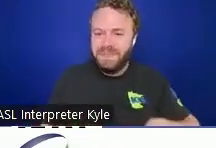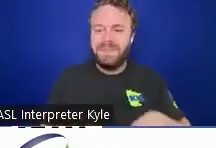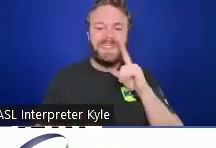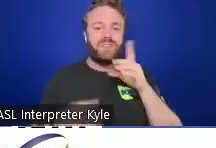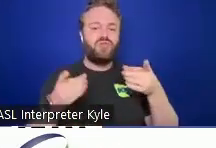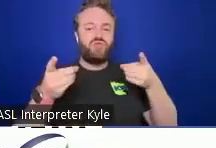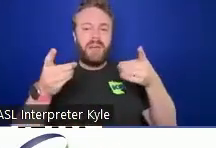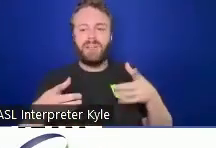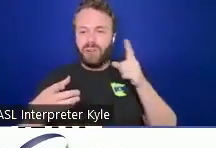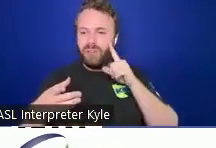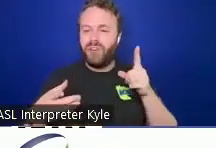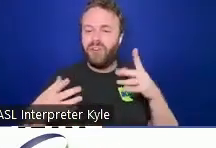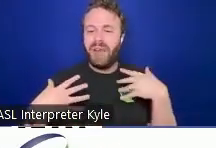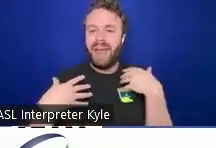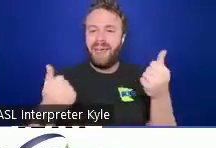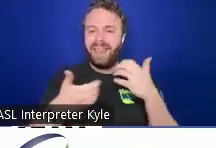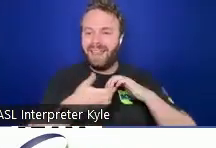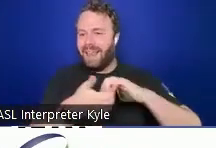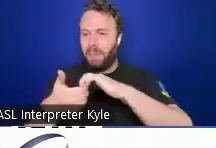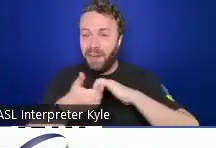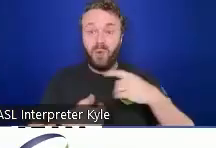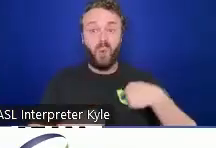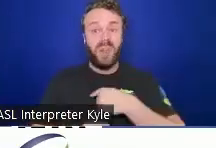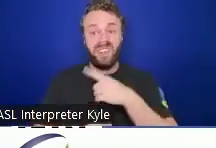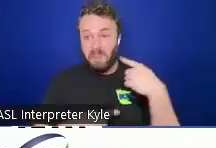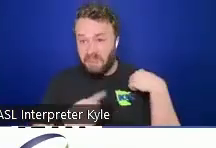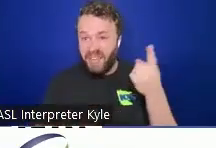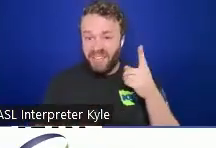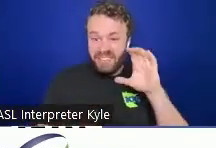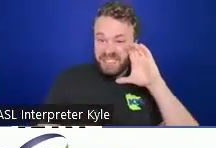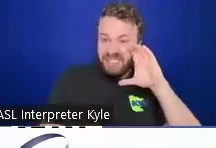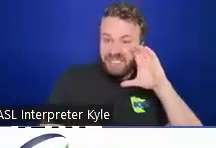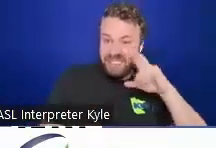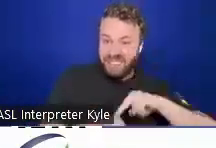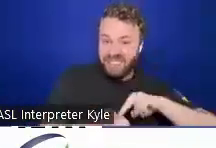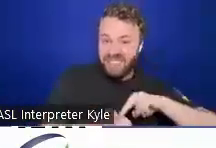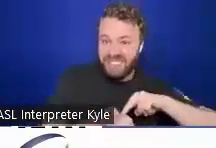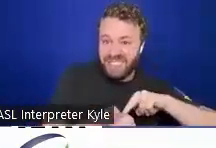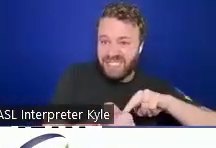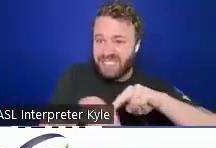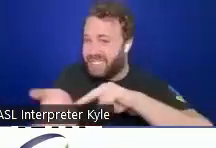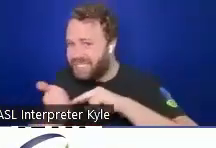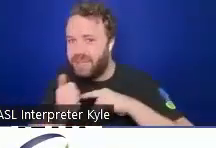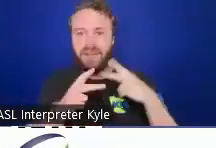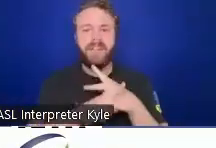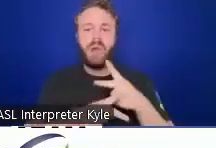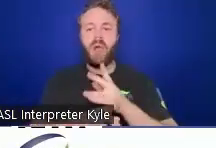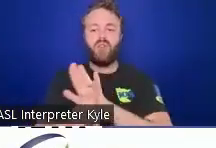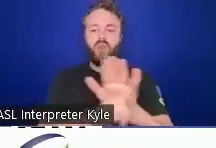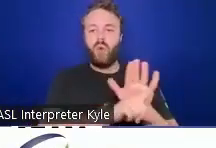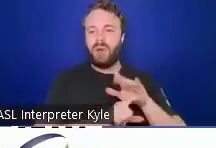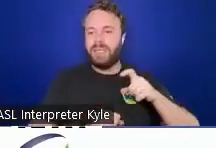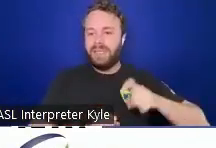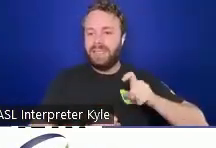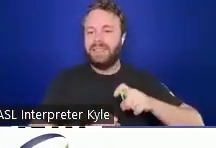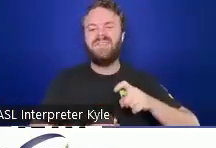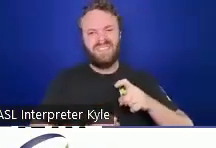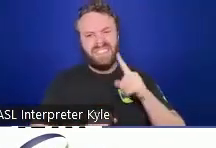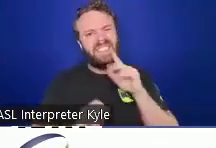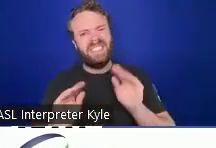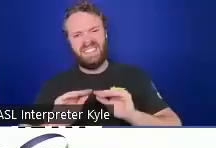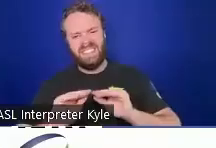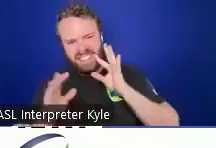We've been keeping our ears and our hearts on the ground, hearing what you guys all need. Certainly clear, concise,